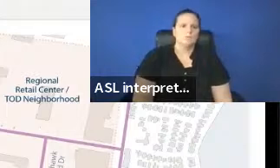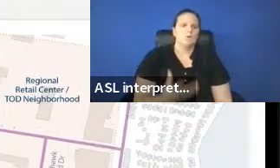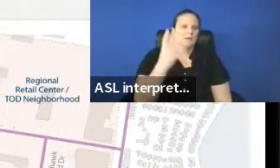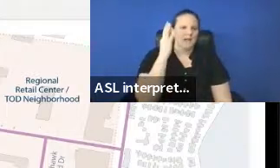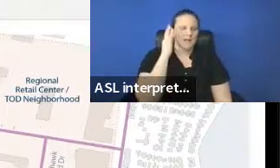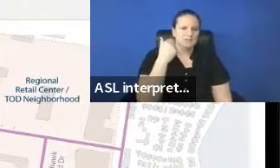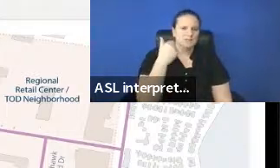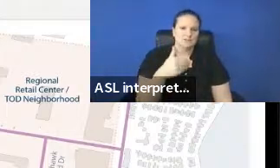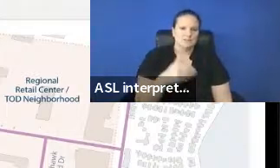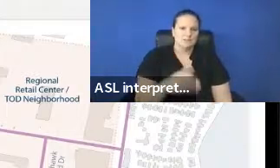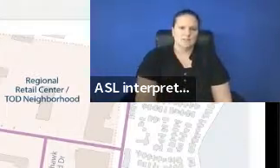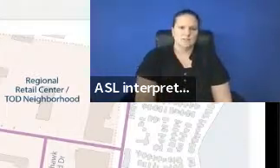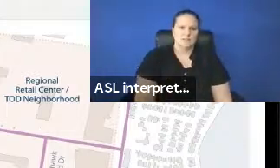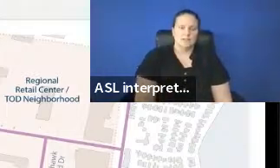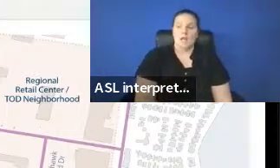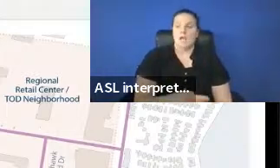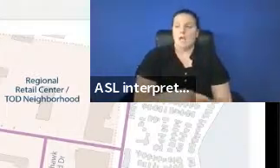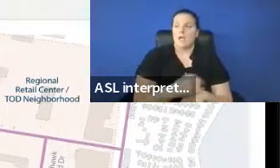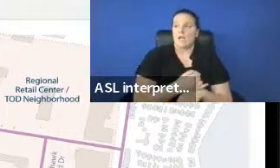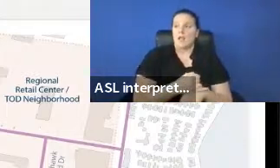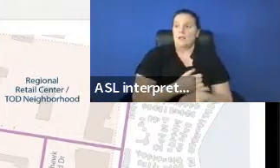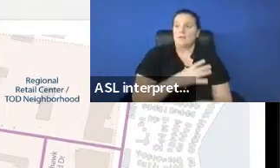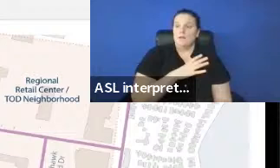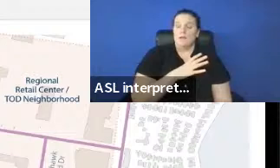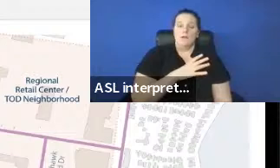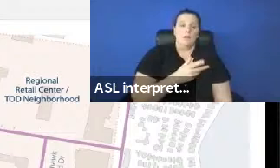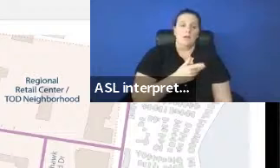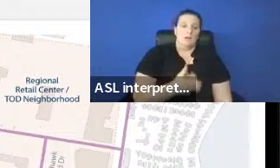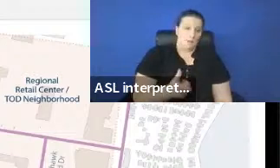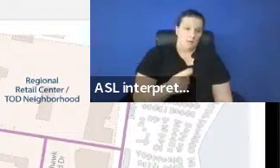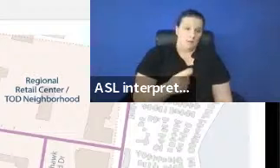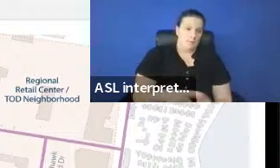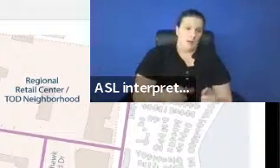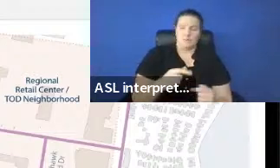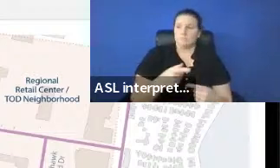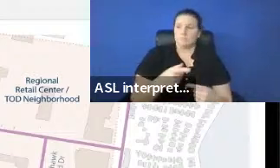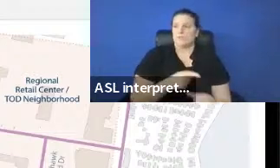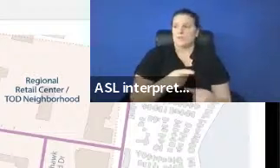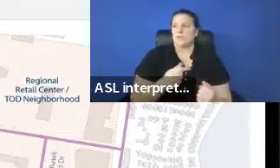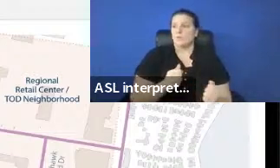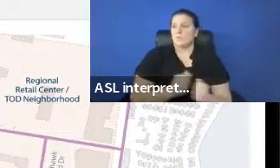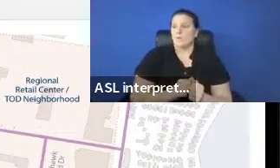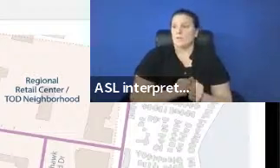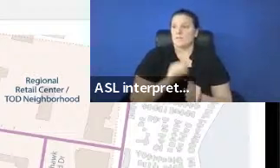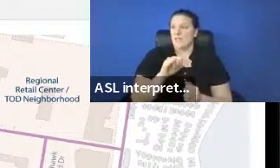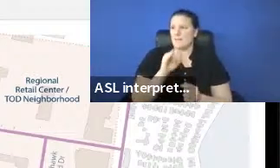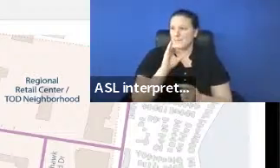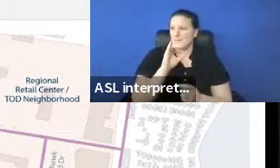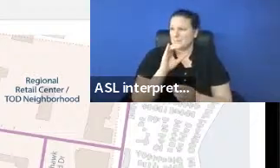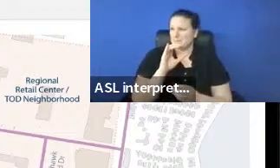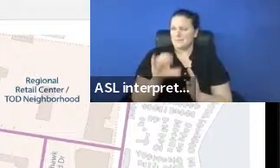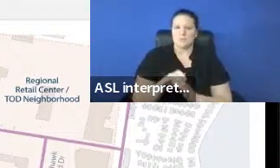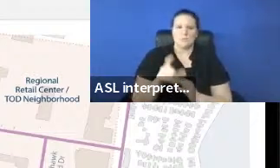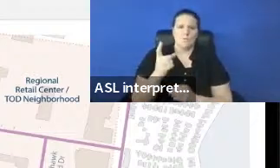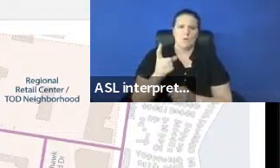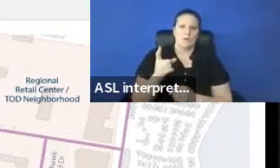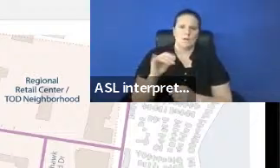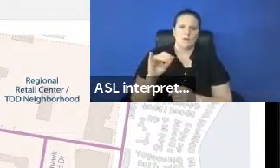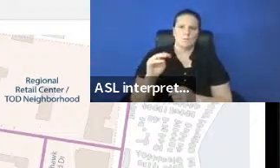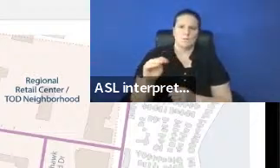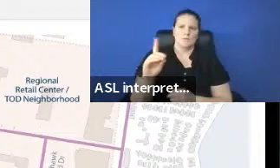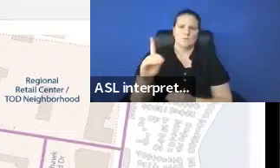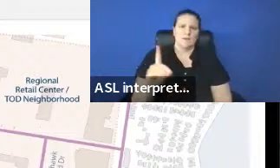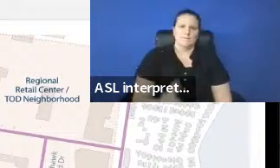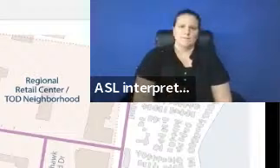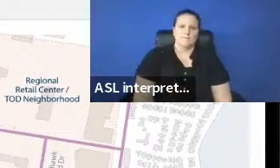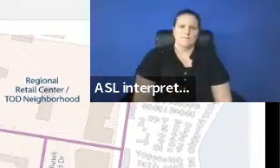So I'm a Hayden Islander, but I'm really struggling with the graphic, this one intersection Marine Drive. This